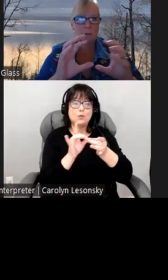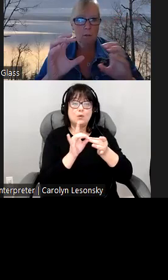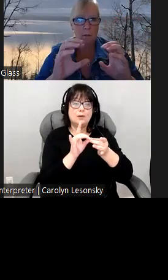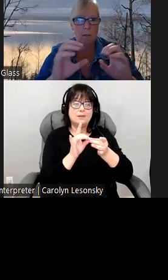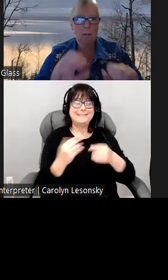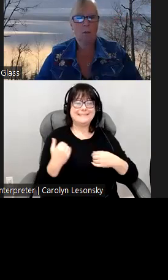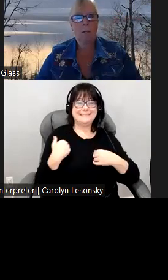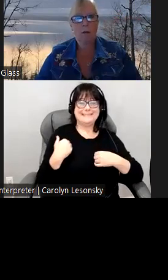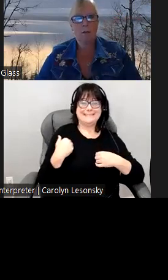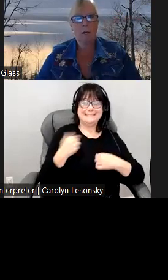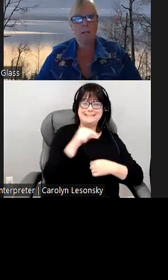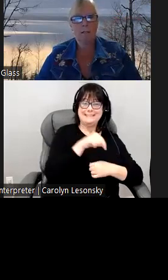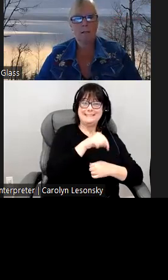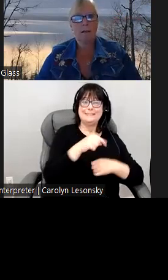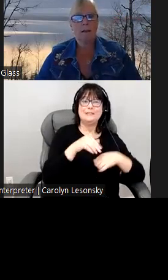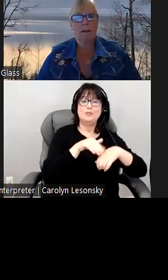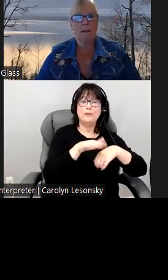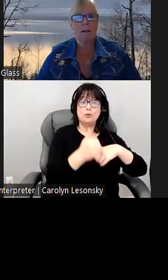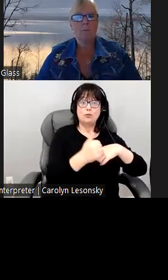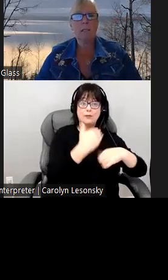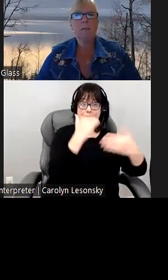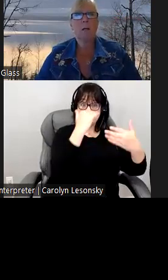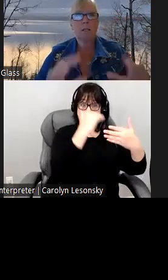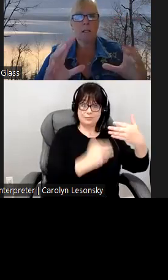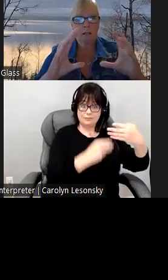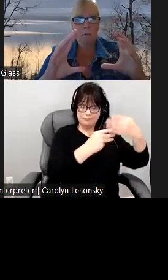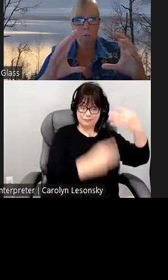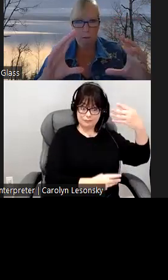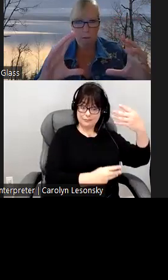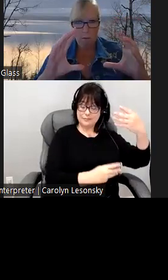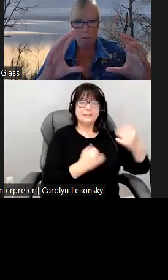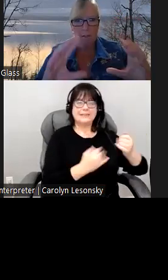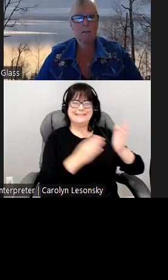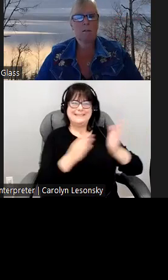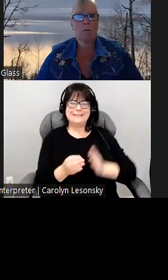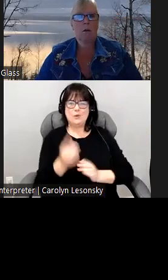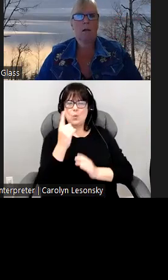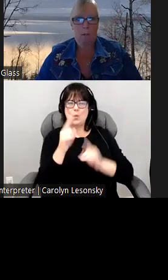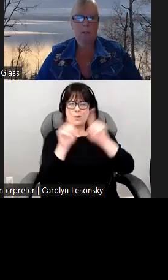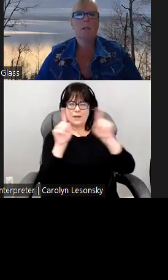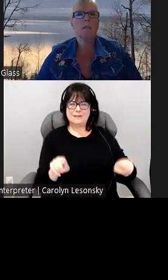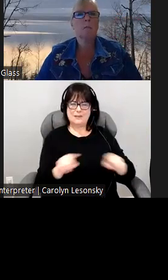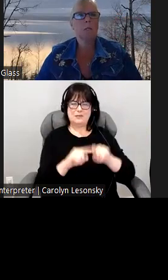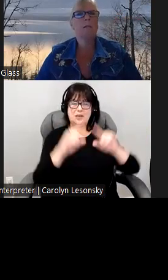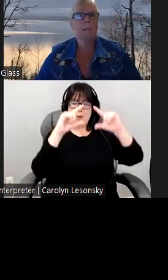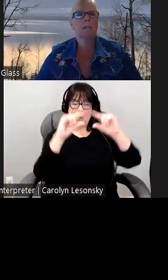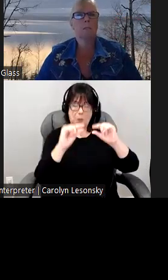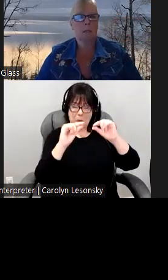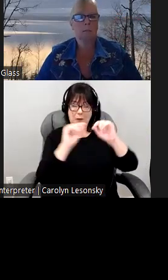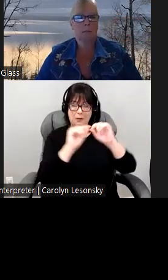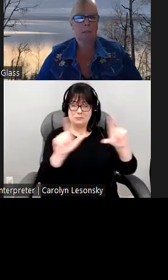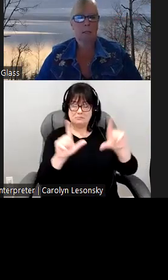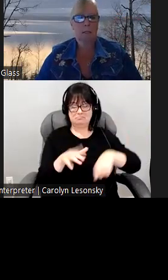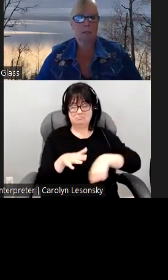referrals, the way they're itemized. And I really wanted to get them on one screen, so I apologize that the print is a bit